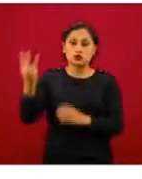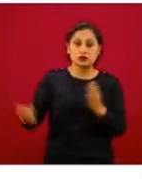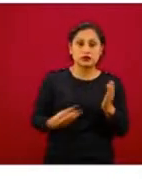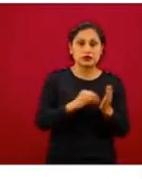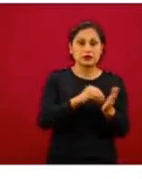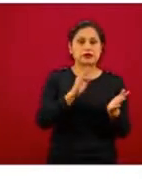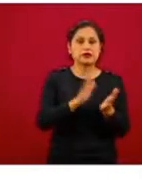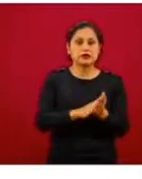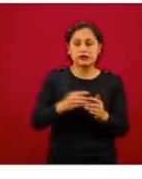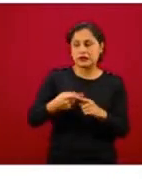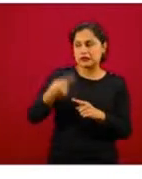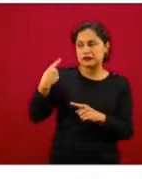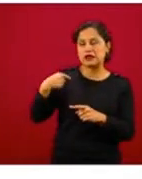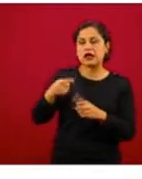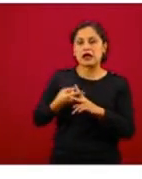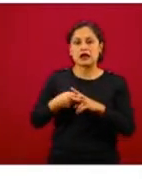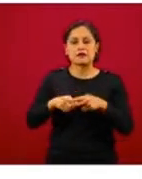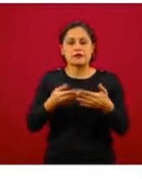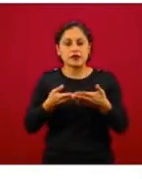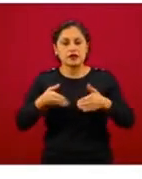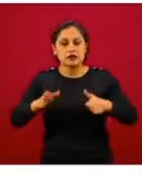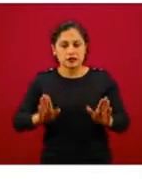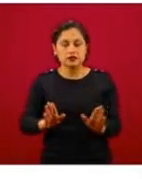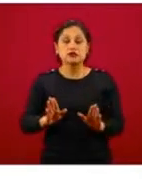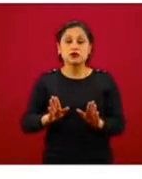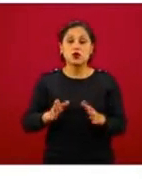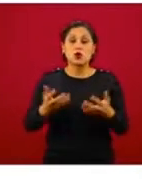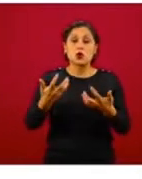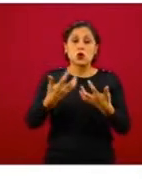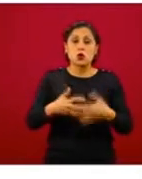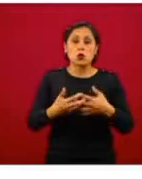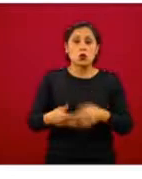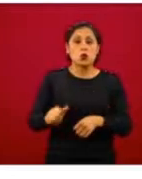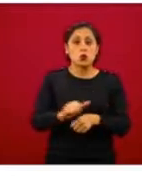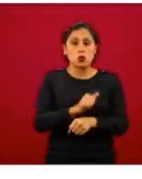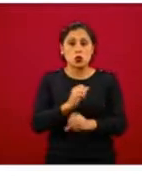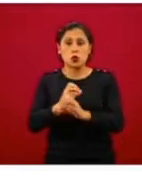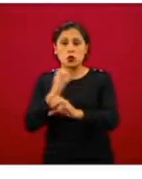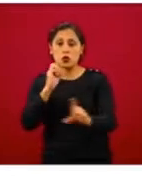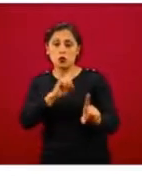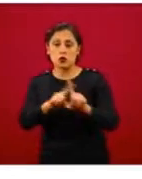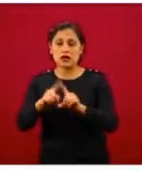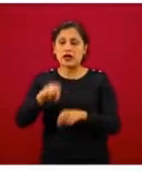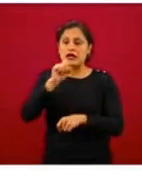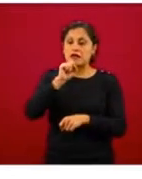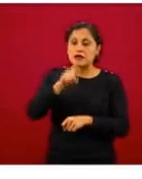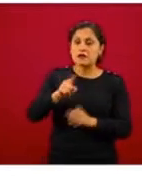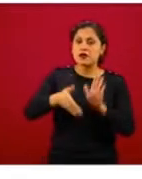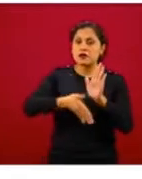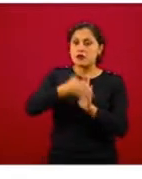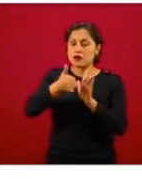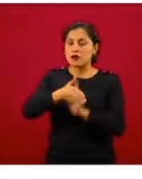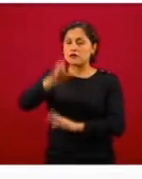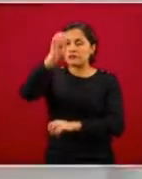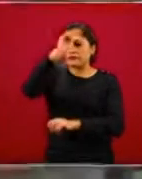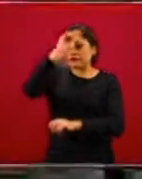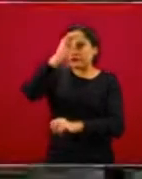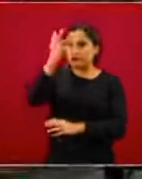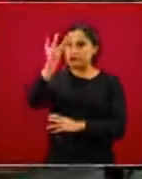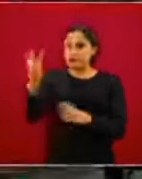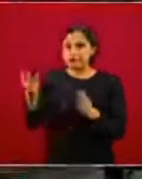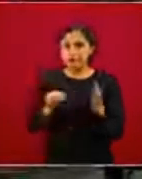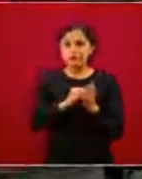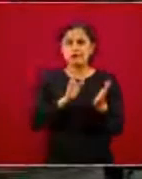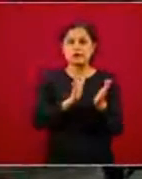neo-essential, which we've been discussing over the last few days, auto parts manufacturing, construction, and